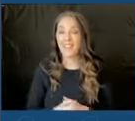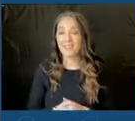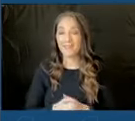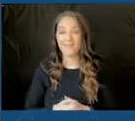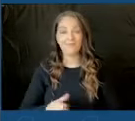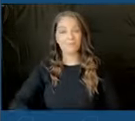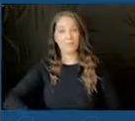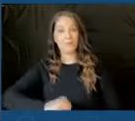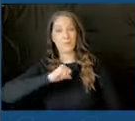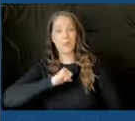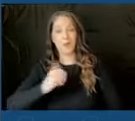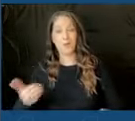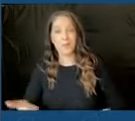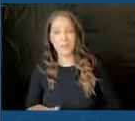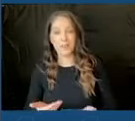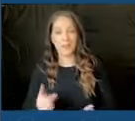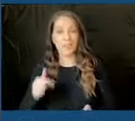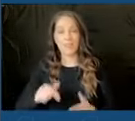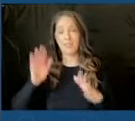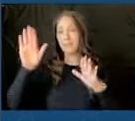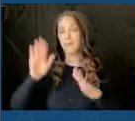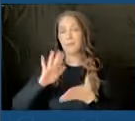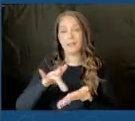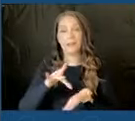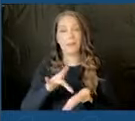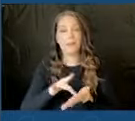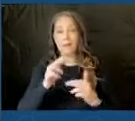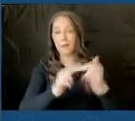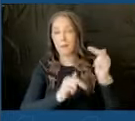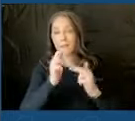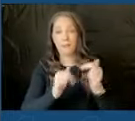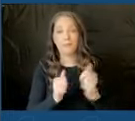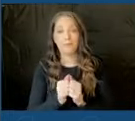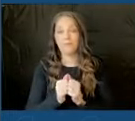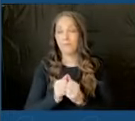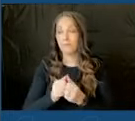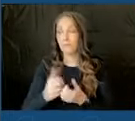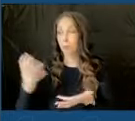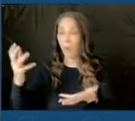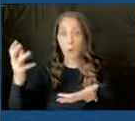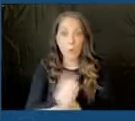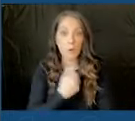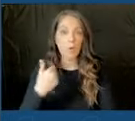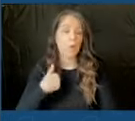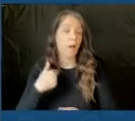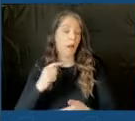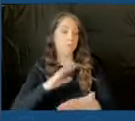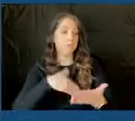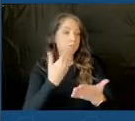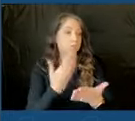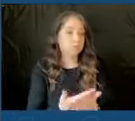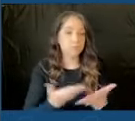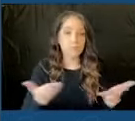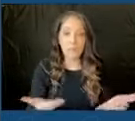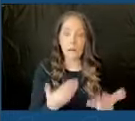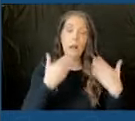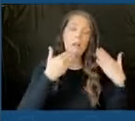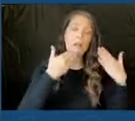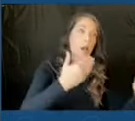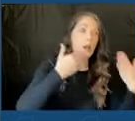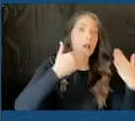and fantastic medical facility. Every chance I get, I come out and thank the people who showed up day after